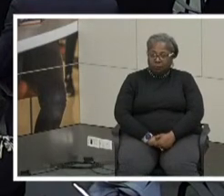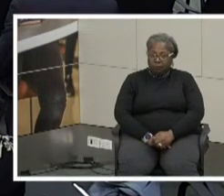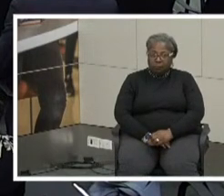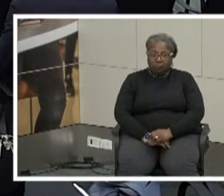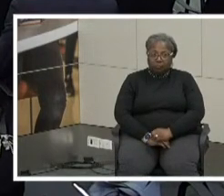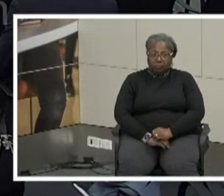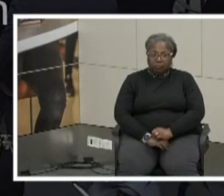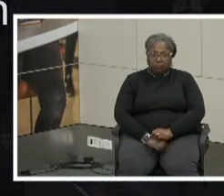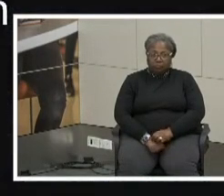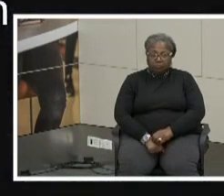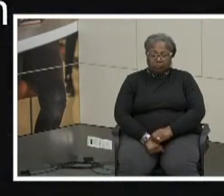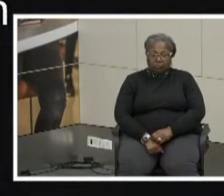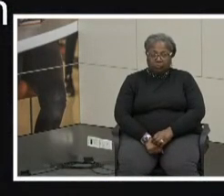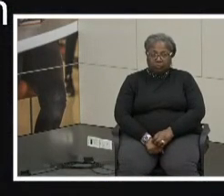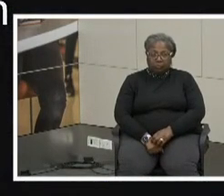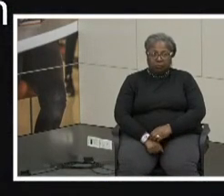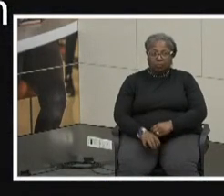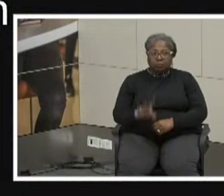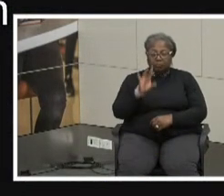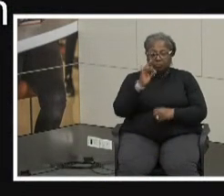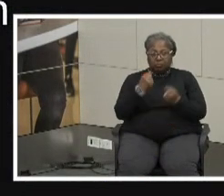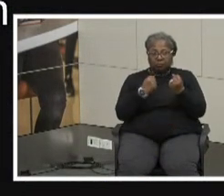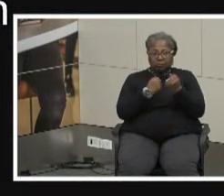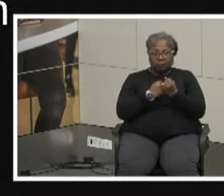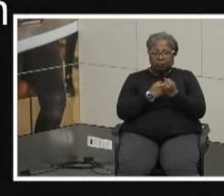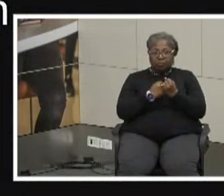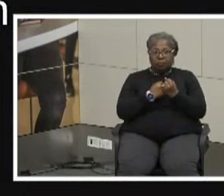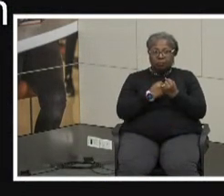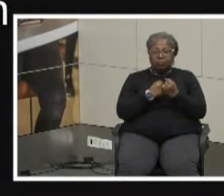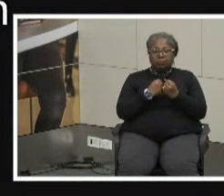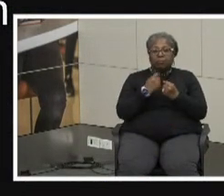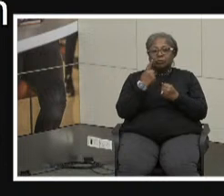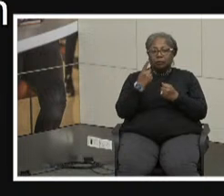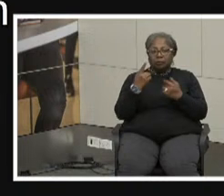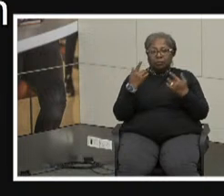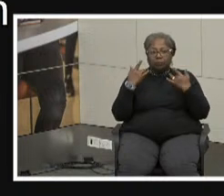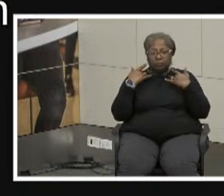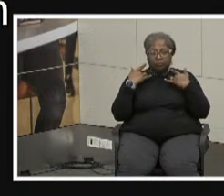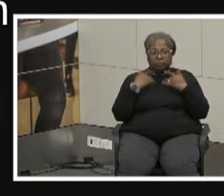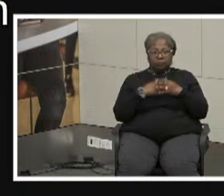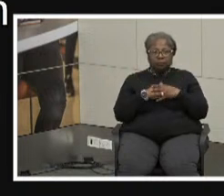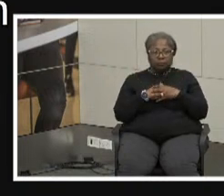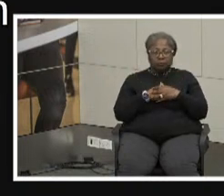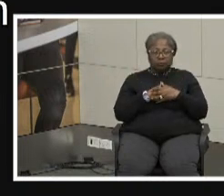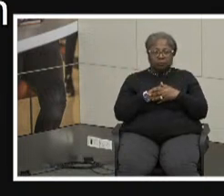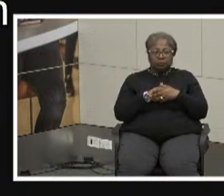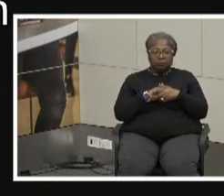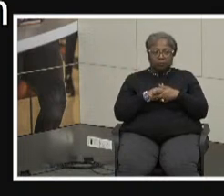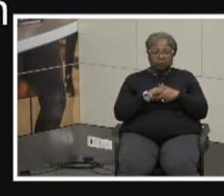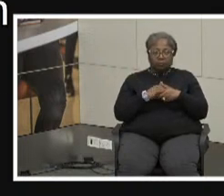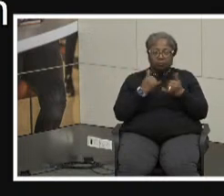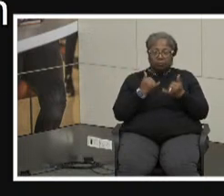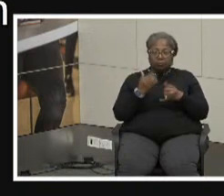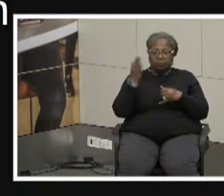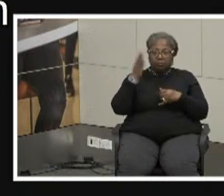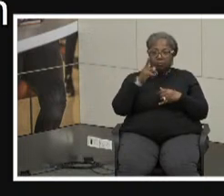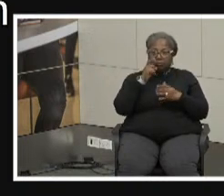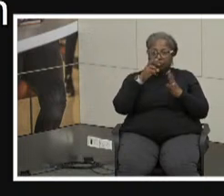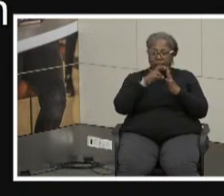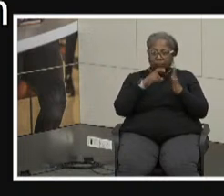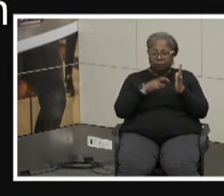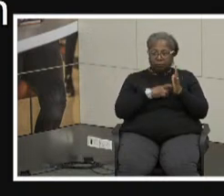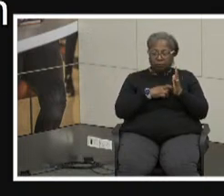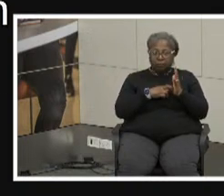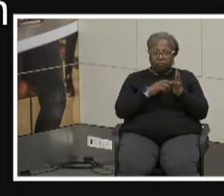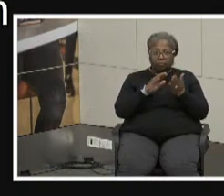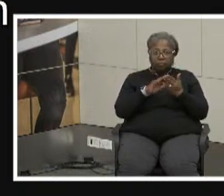okay okay we have Aiden favor of accepting the report one exstension we will now hear from speakers who registered for hearing